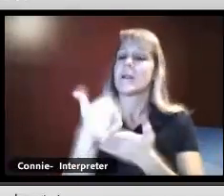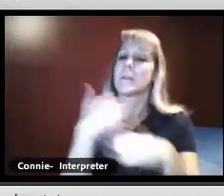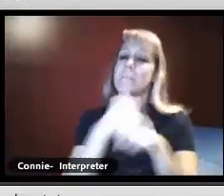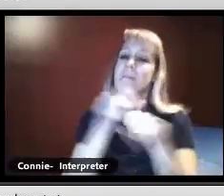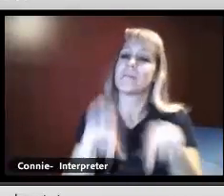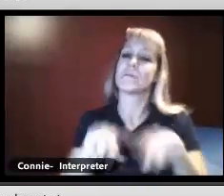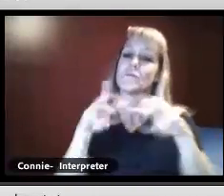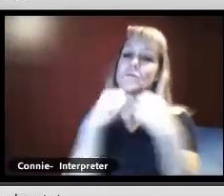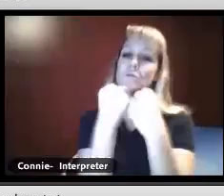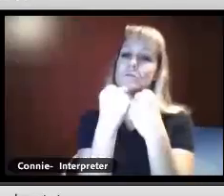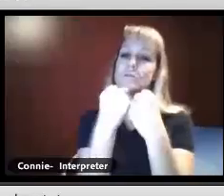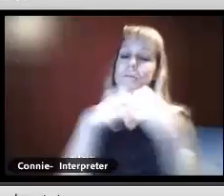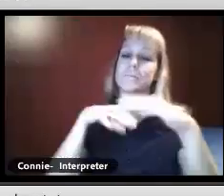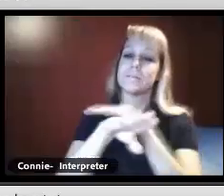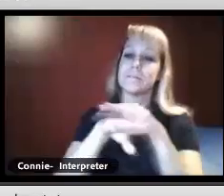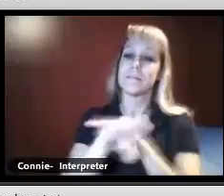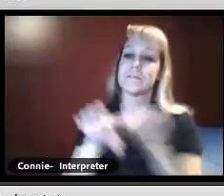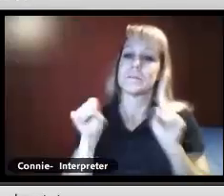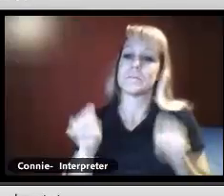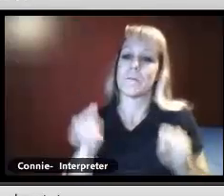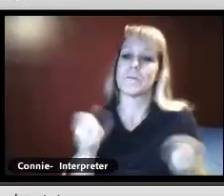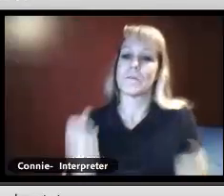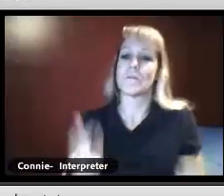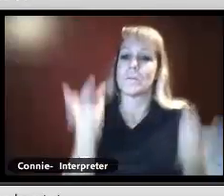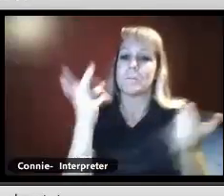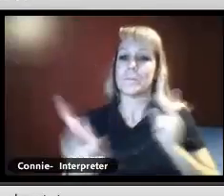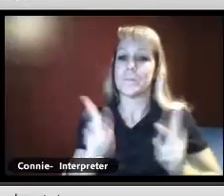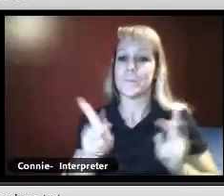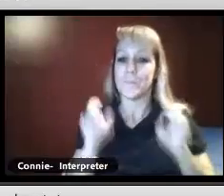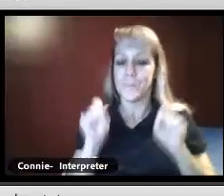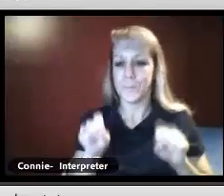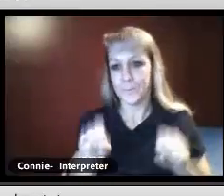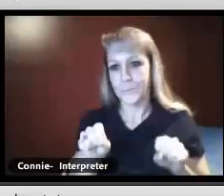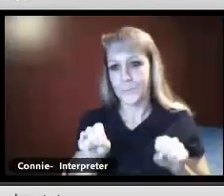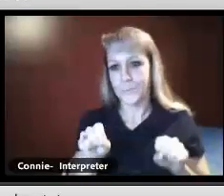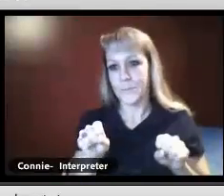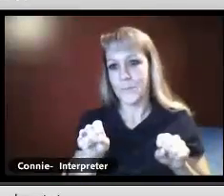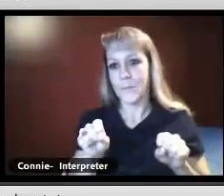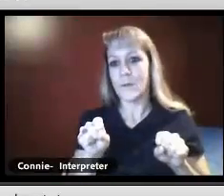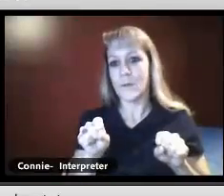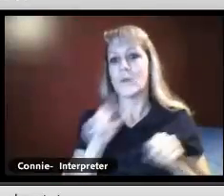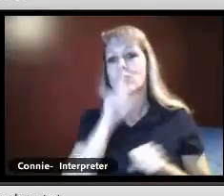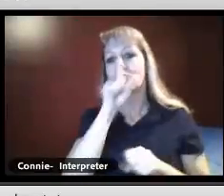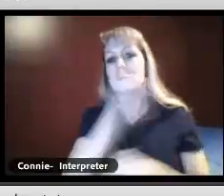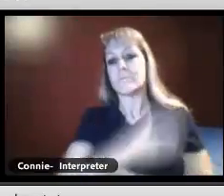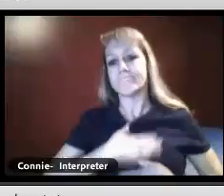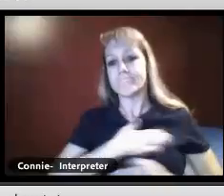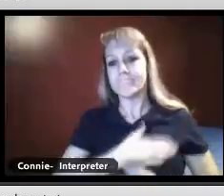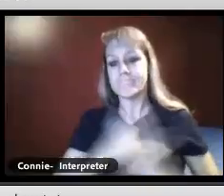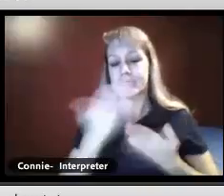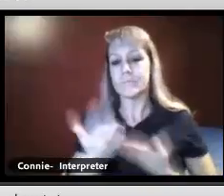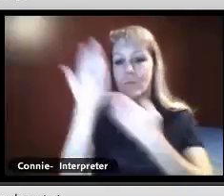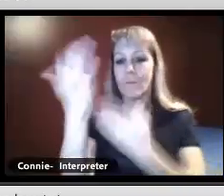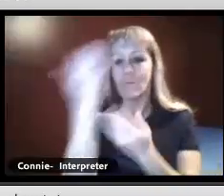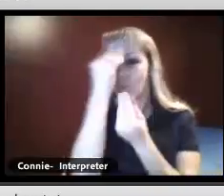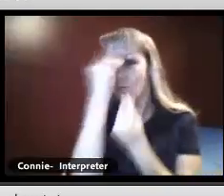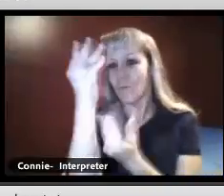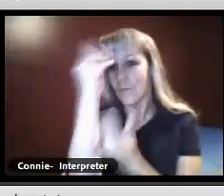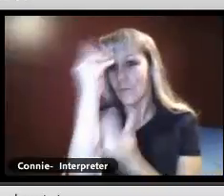as accessible as possible to as many people as possible. I'm particularly pleased to be offering this material